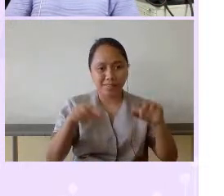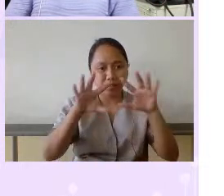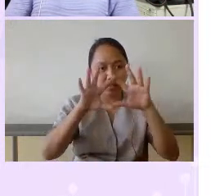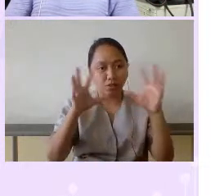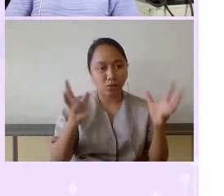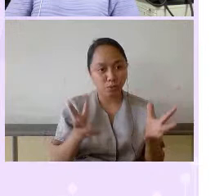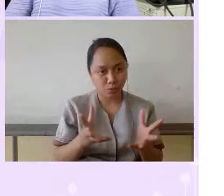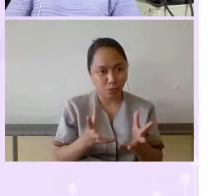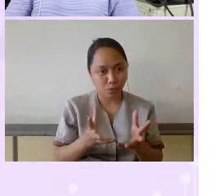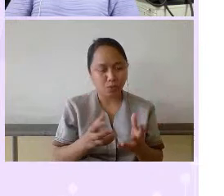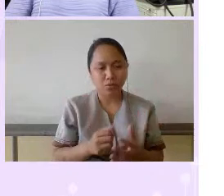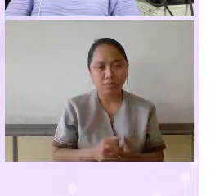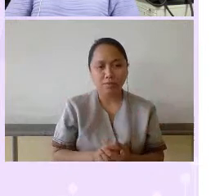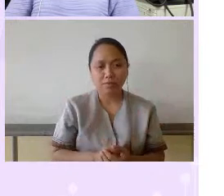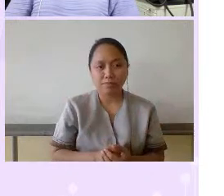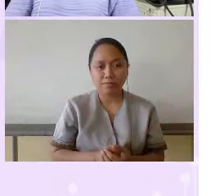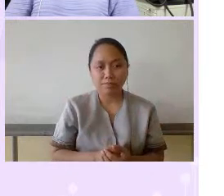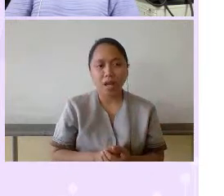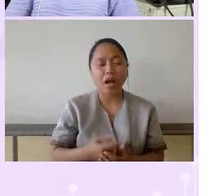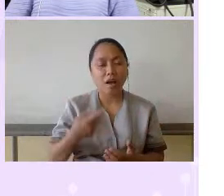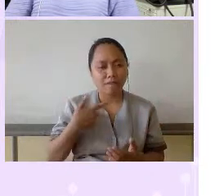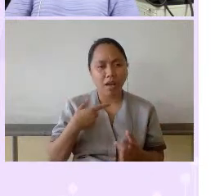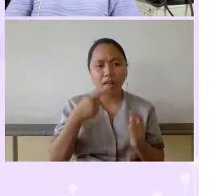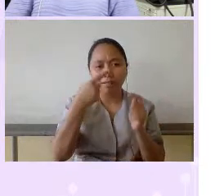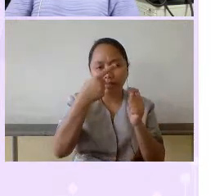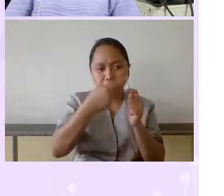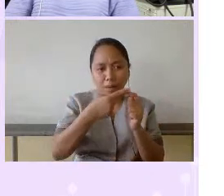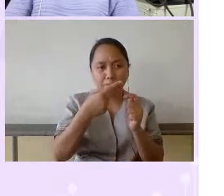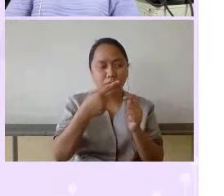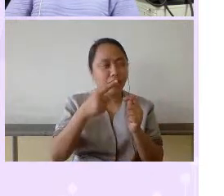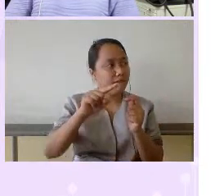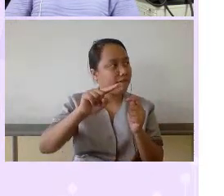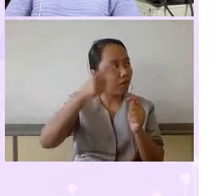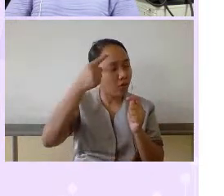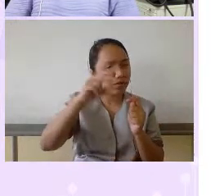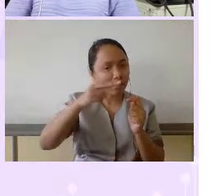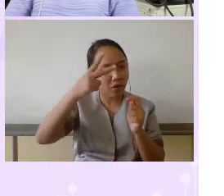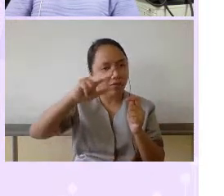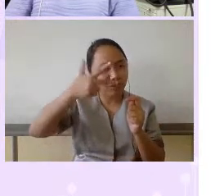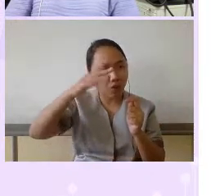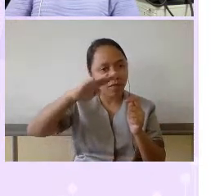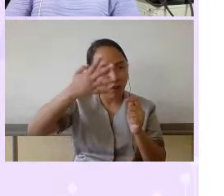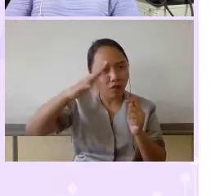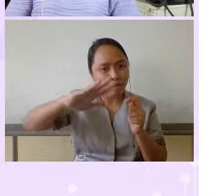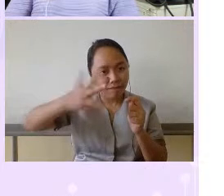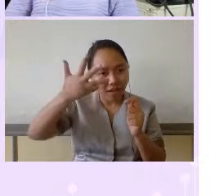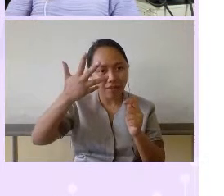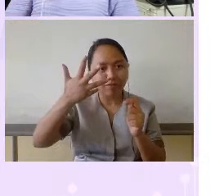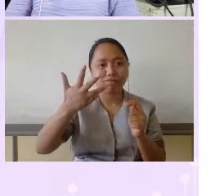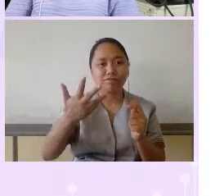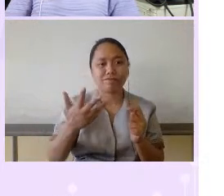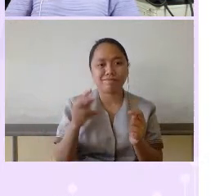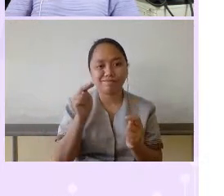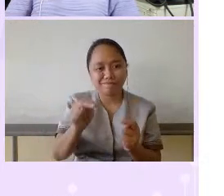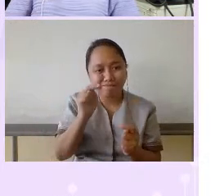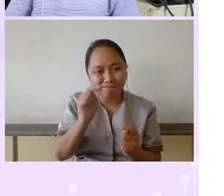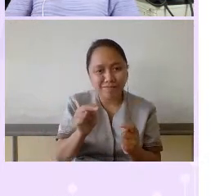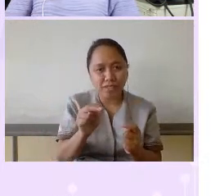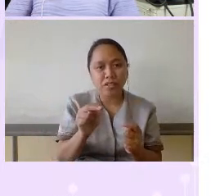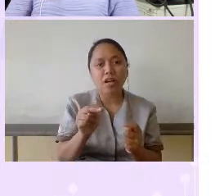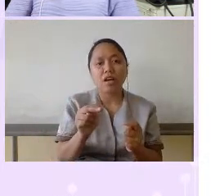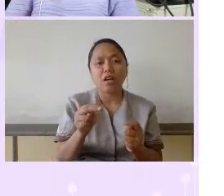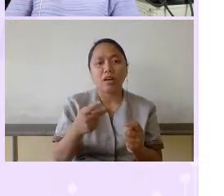resilience muscle to help us adapt to rapid fire change. And second, we need to learn new ways of working